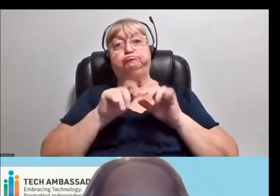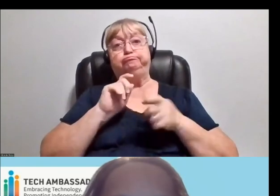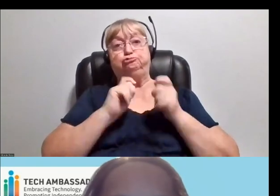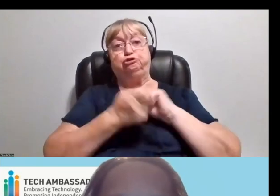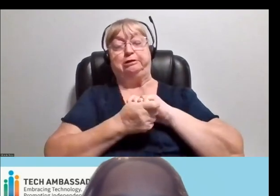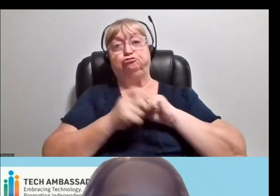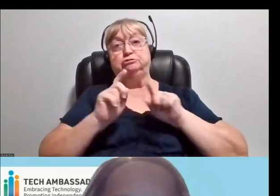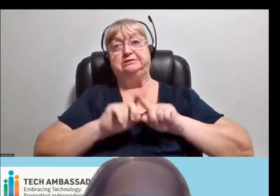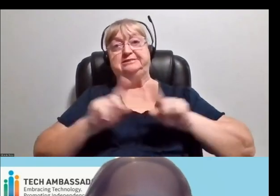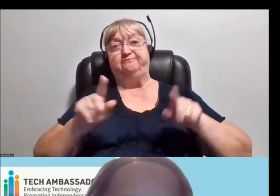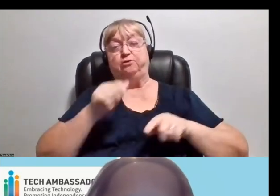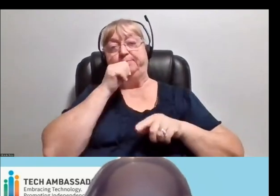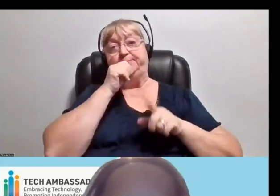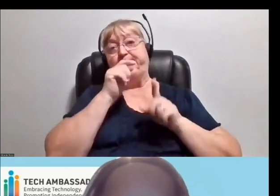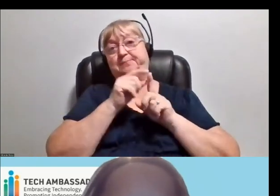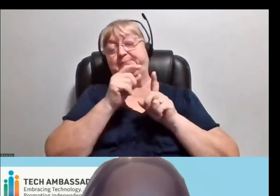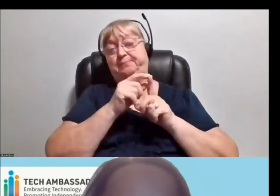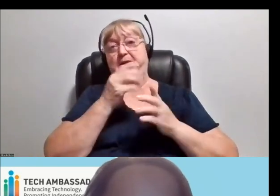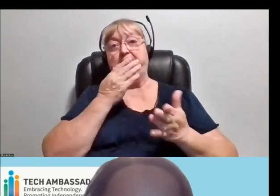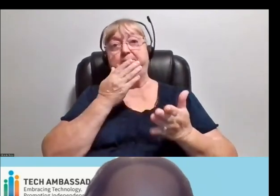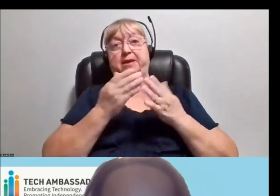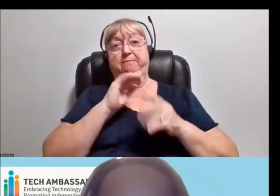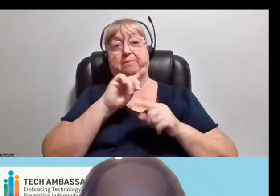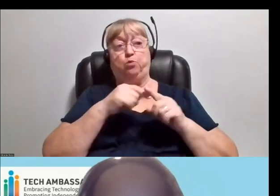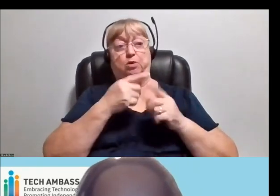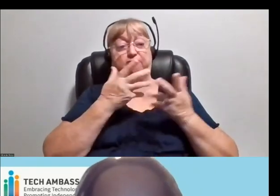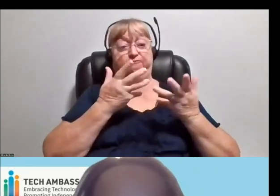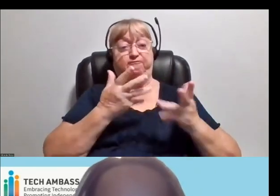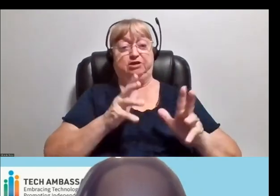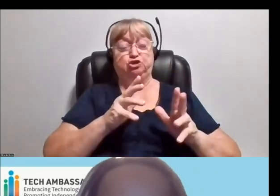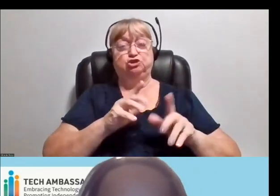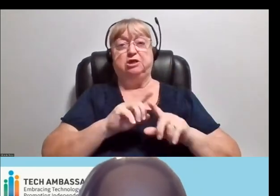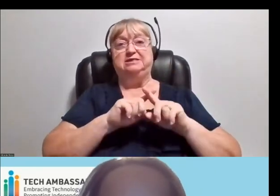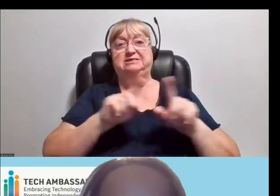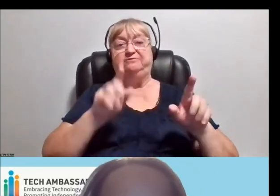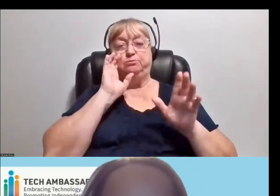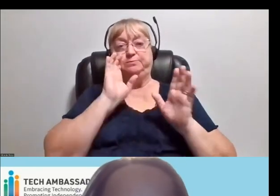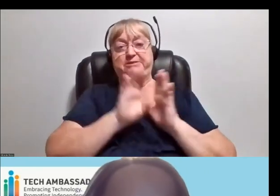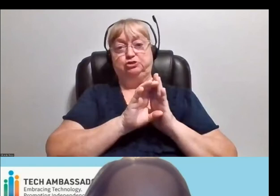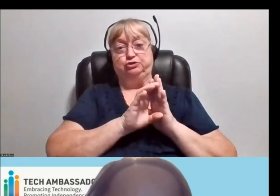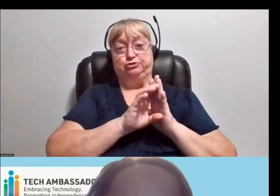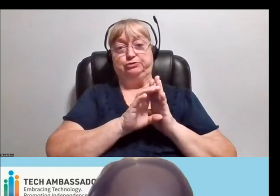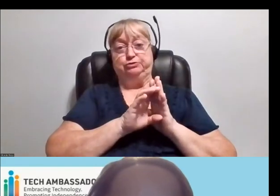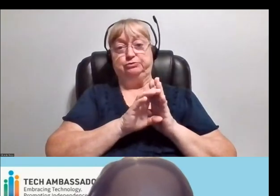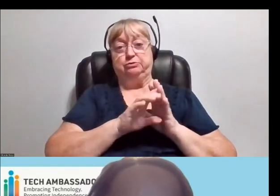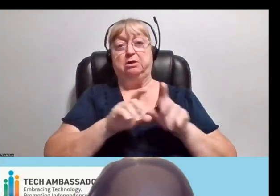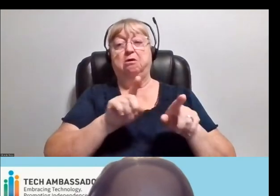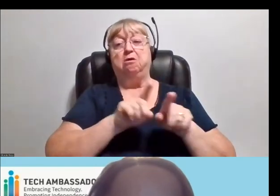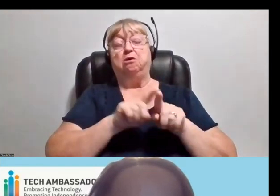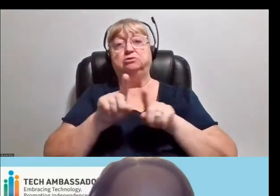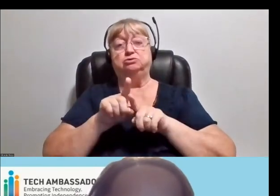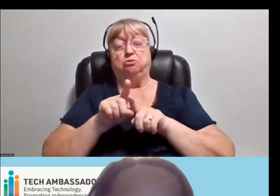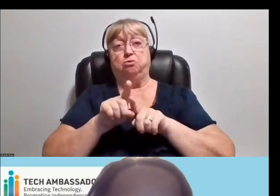password, and maybe even when you get done, a different picture. And then also,